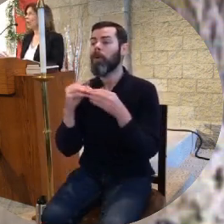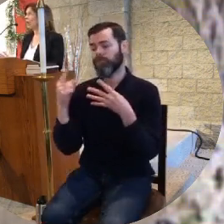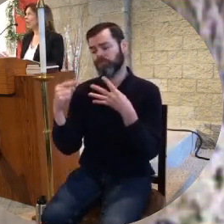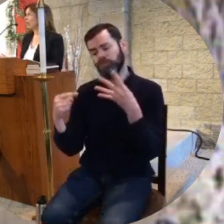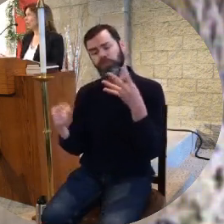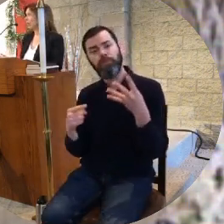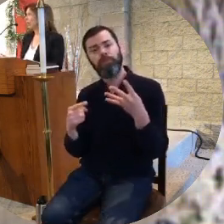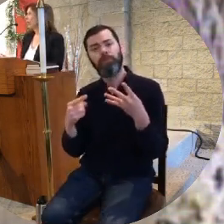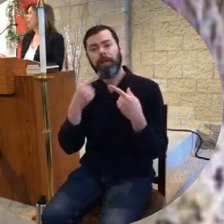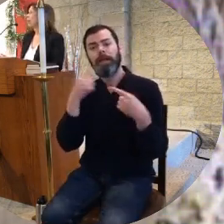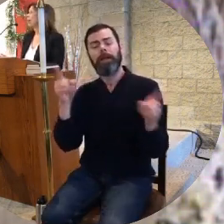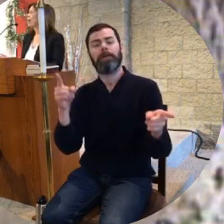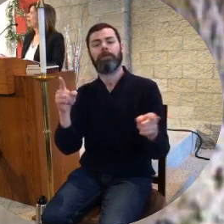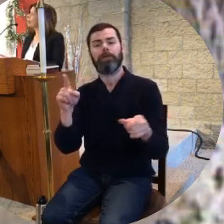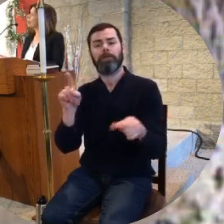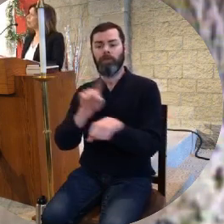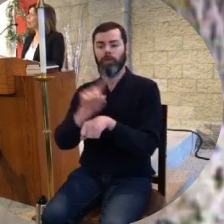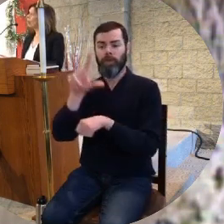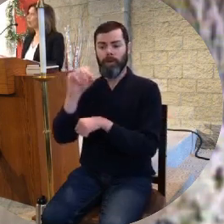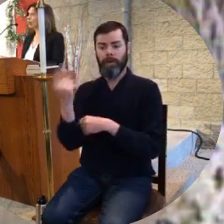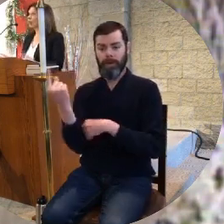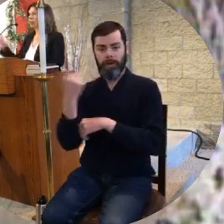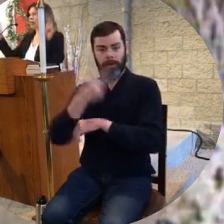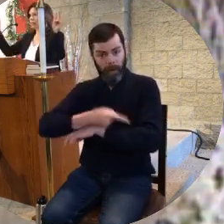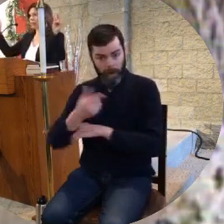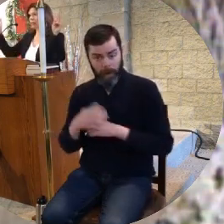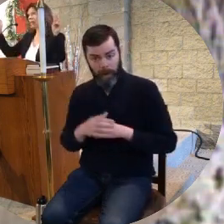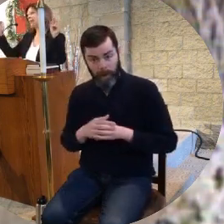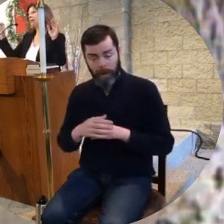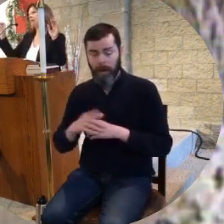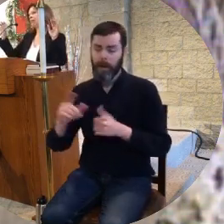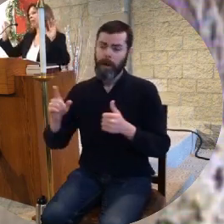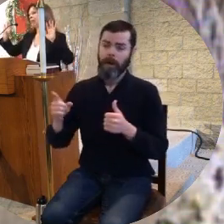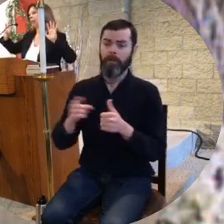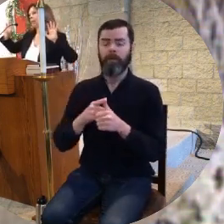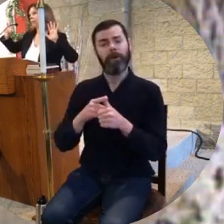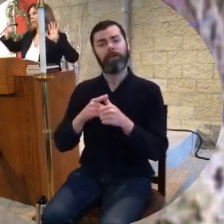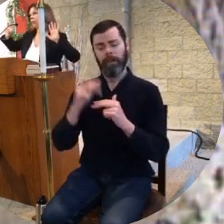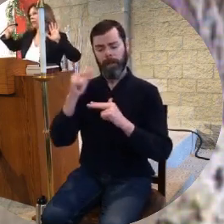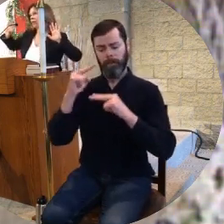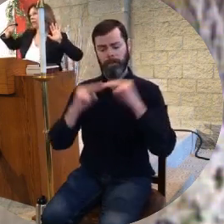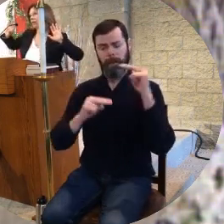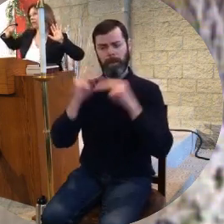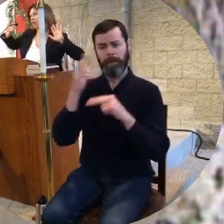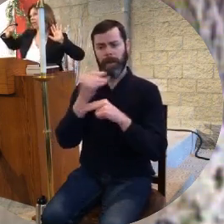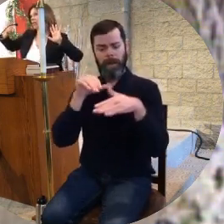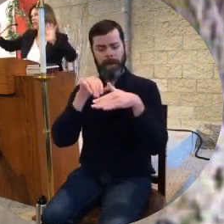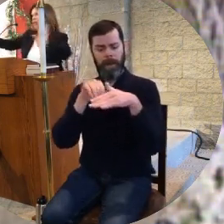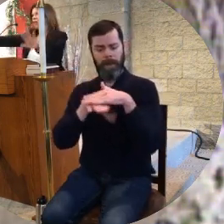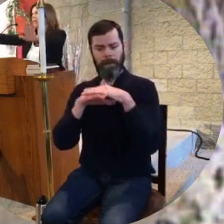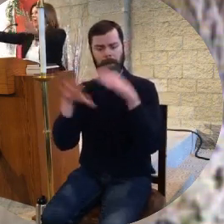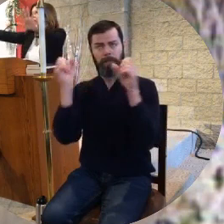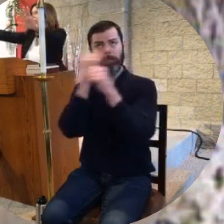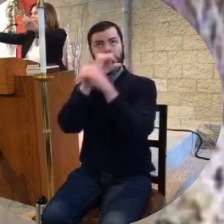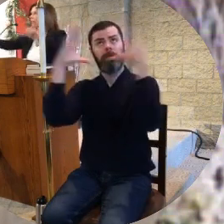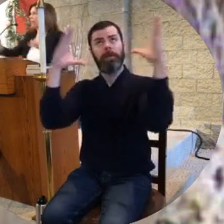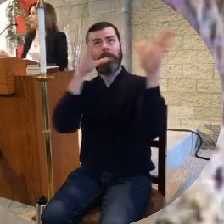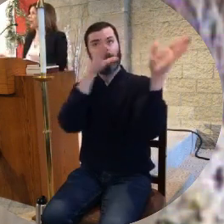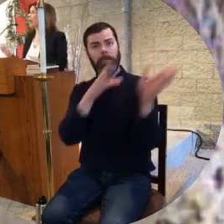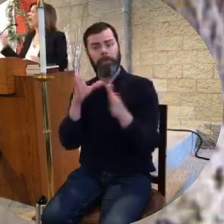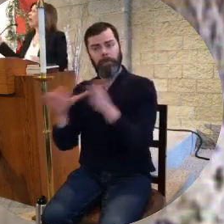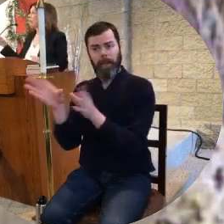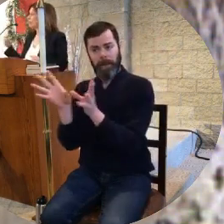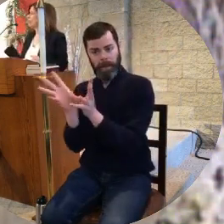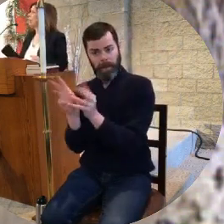at 1:30, we're going to have our very first facilities and accessibility visioning session that kicks off the